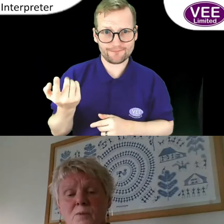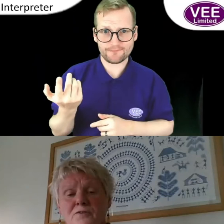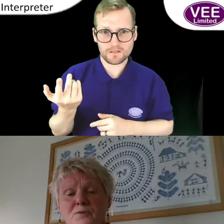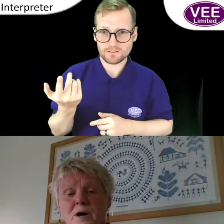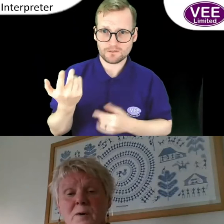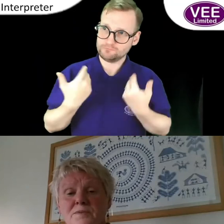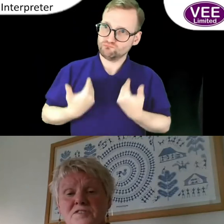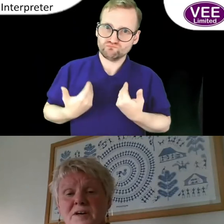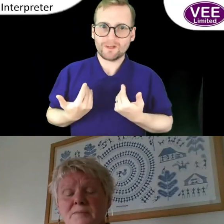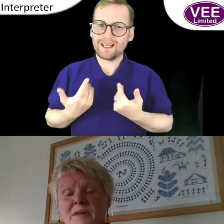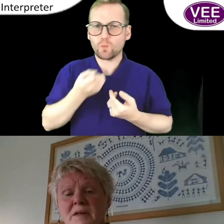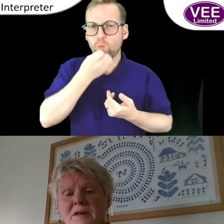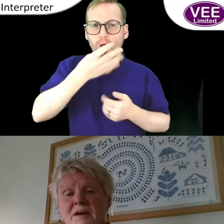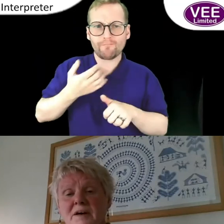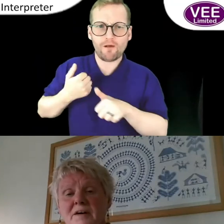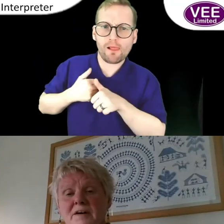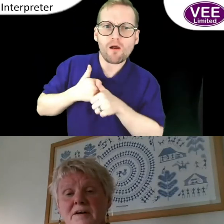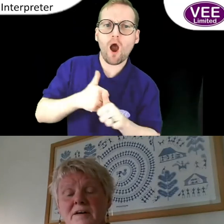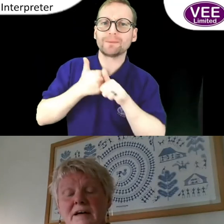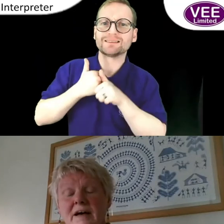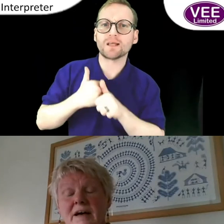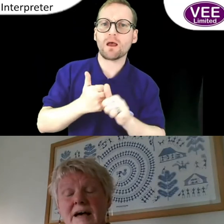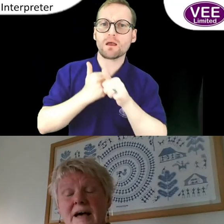and a wonderful carpenter.